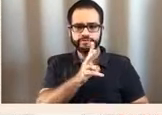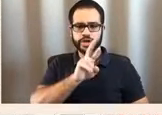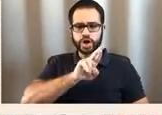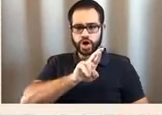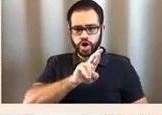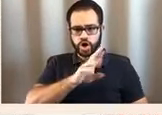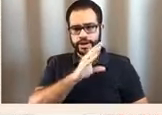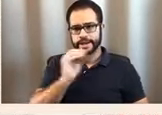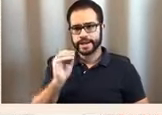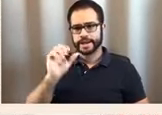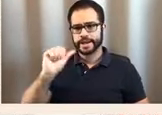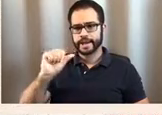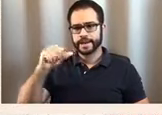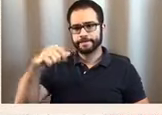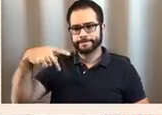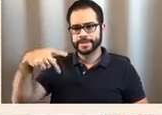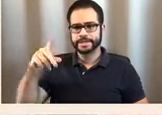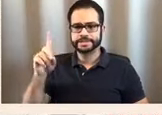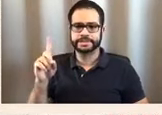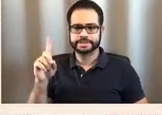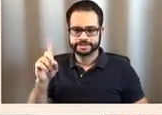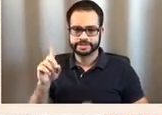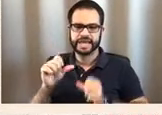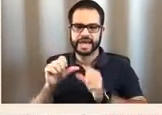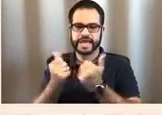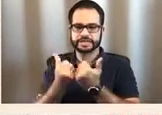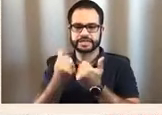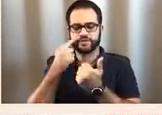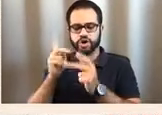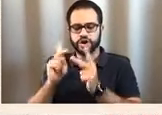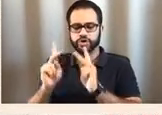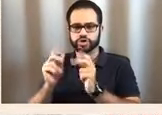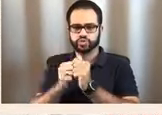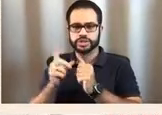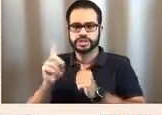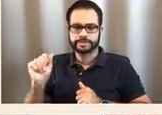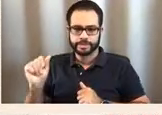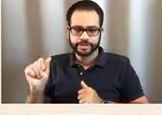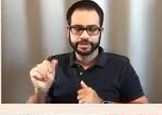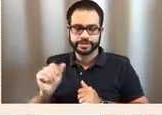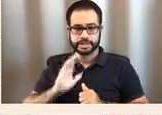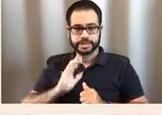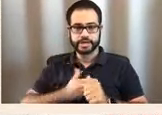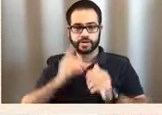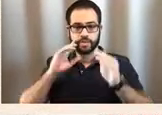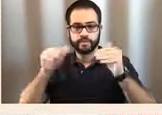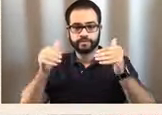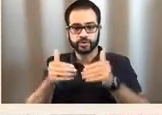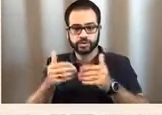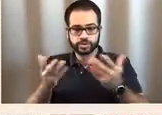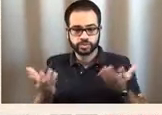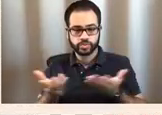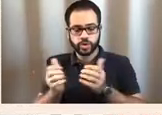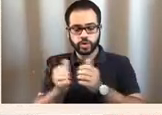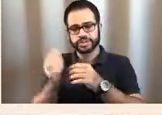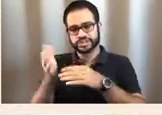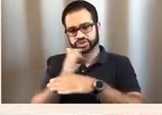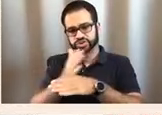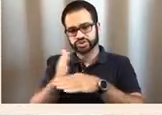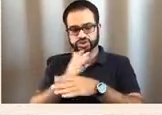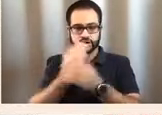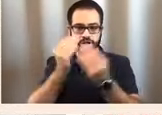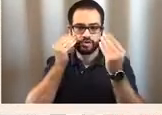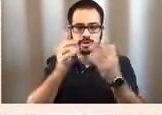the Agency for Persons with Disabilities. Our focus is on sharing information about VR